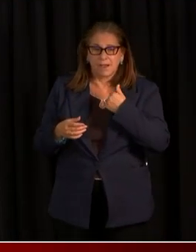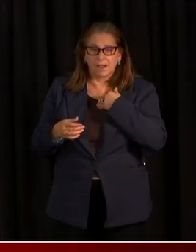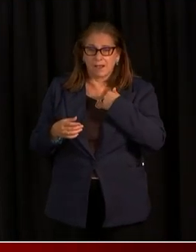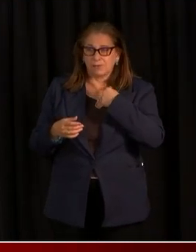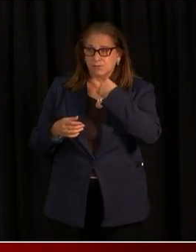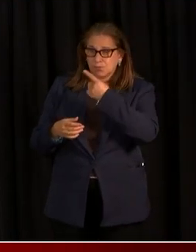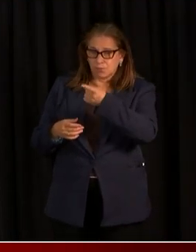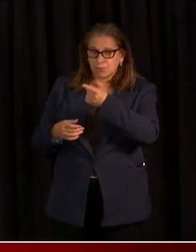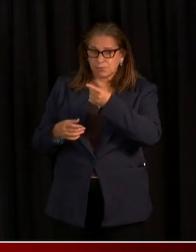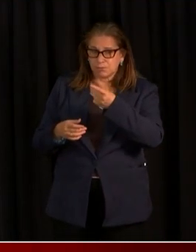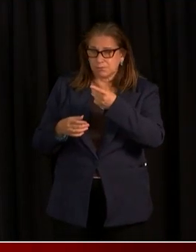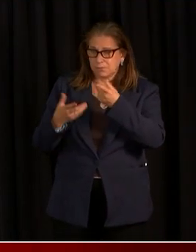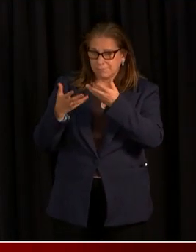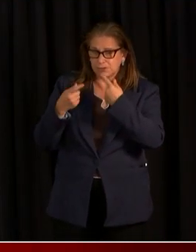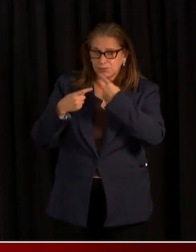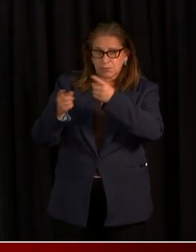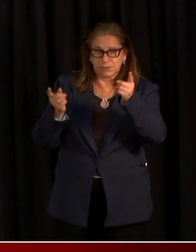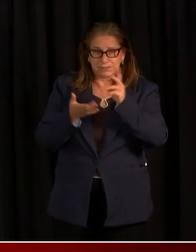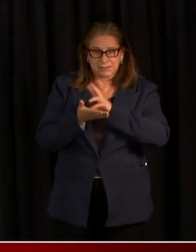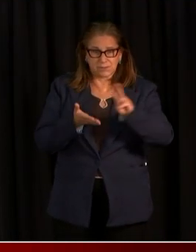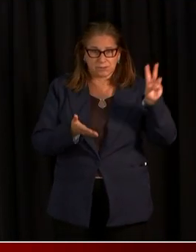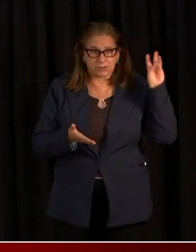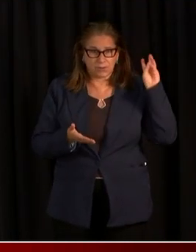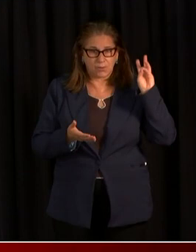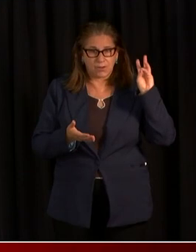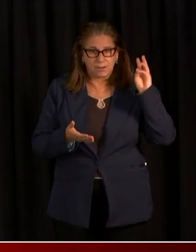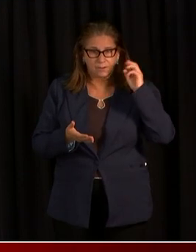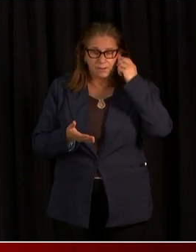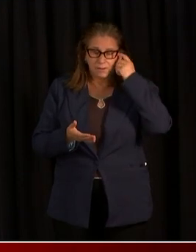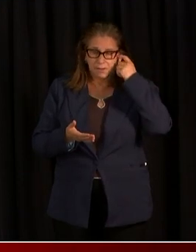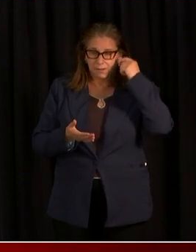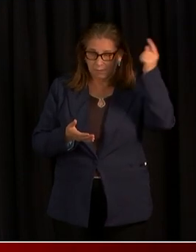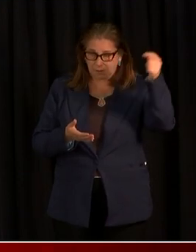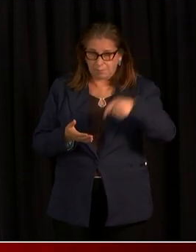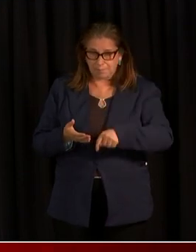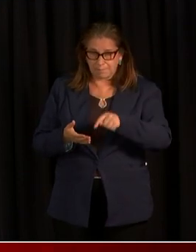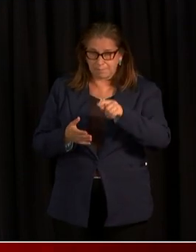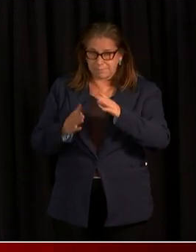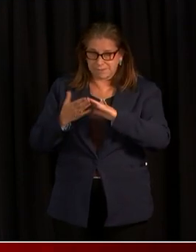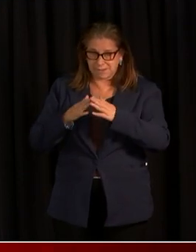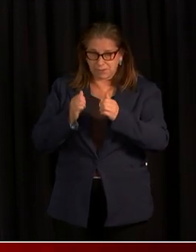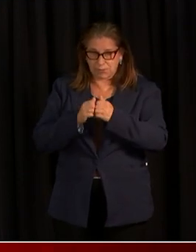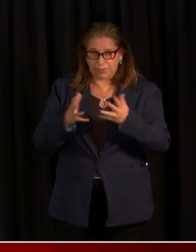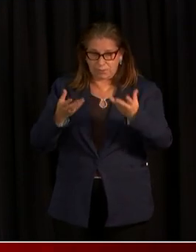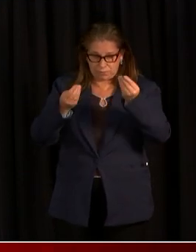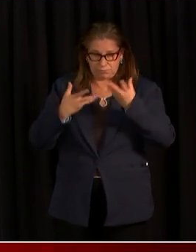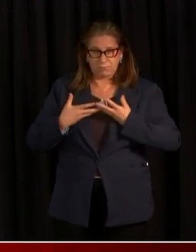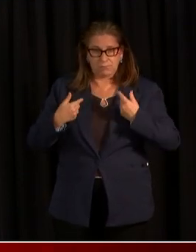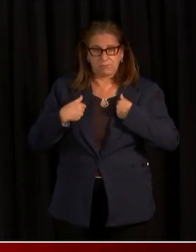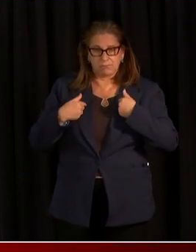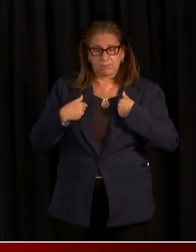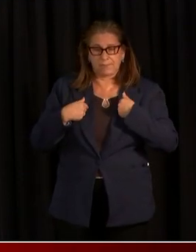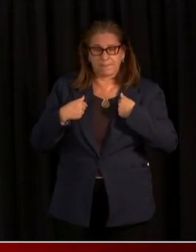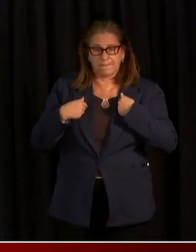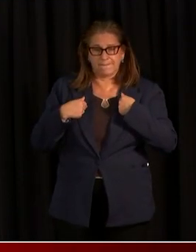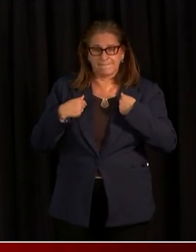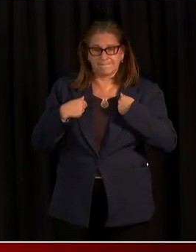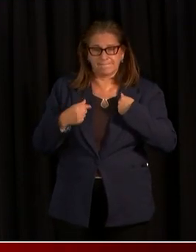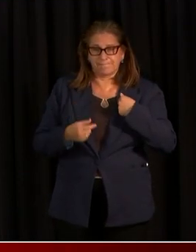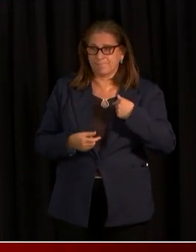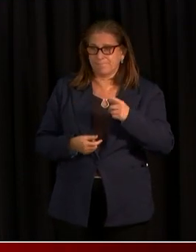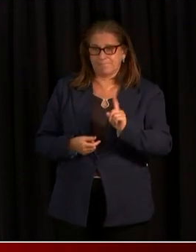in America if they could get away with it here. And I think what you see the mayors